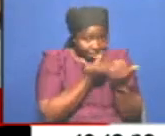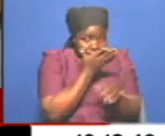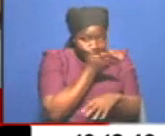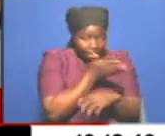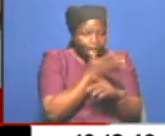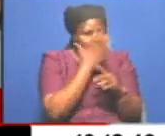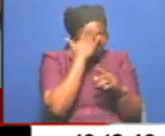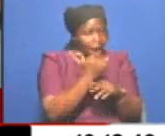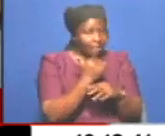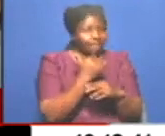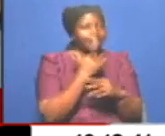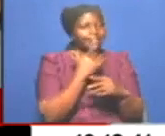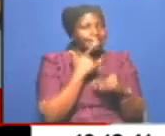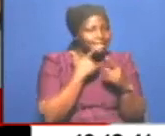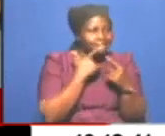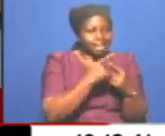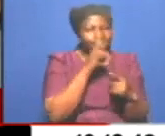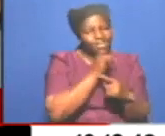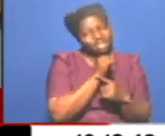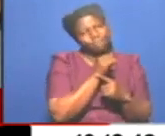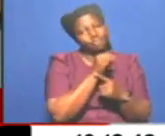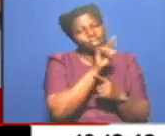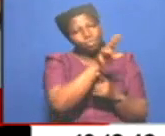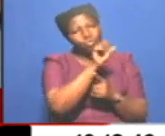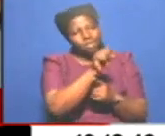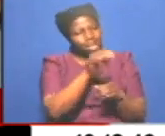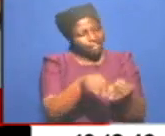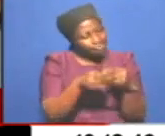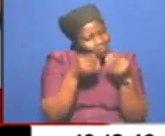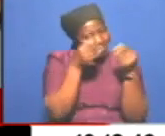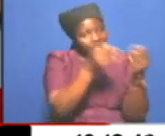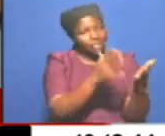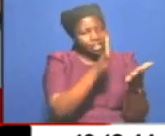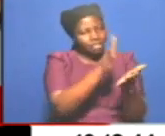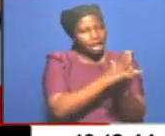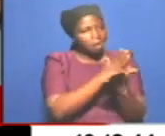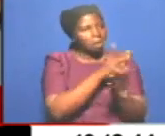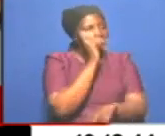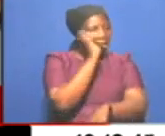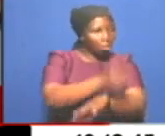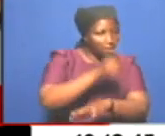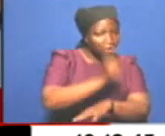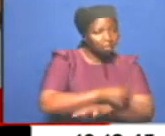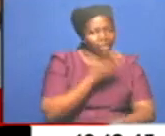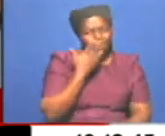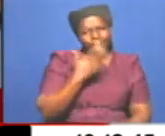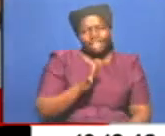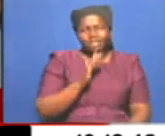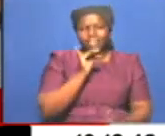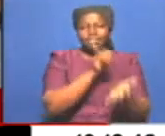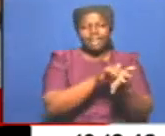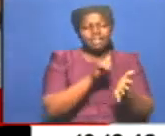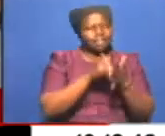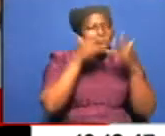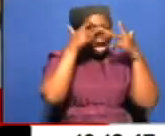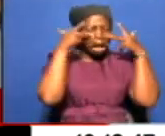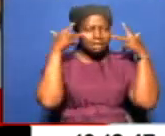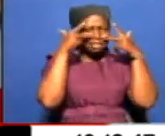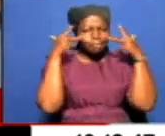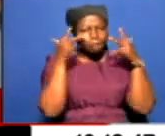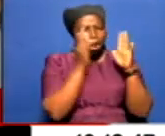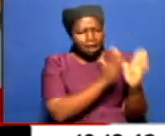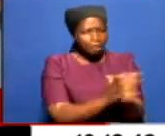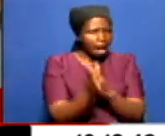alleged that the U.S. had issued some sort of a warning that the Al-Shabaab militias were planning an